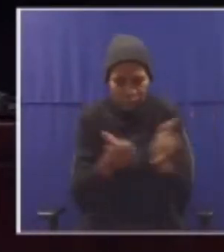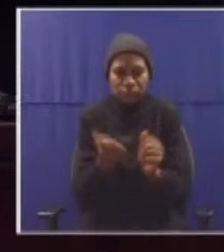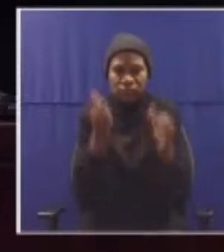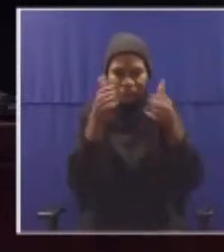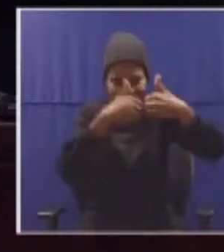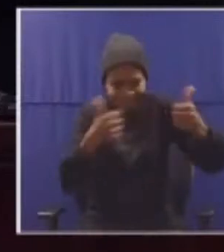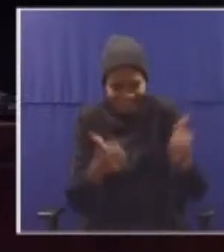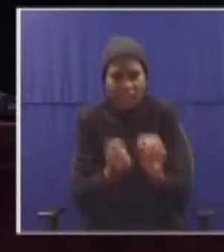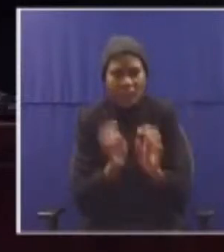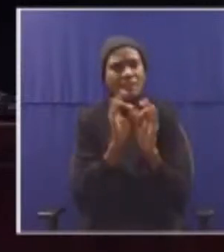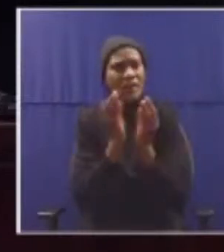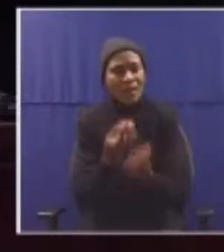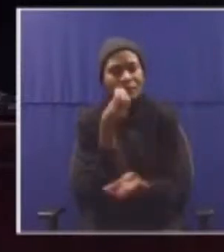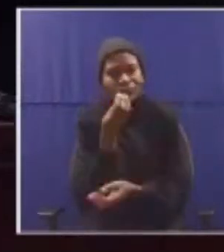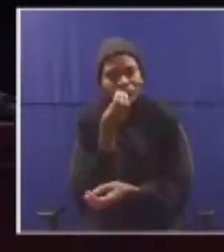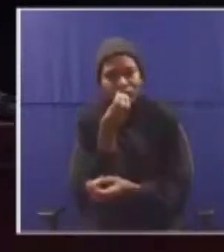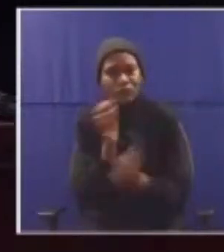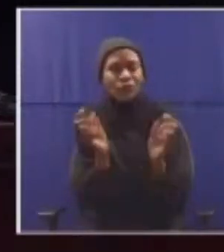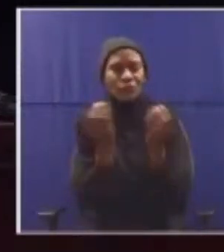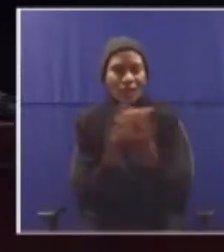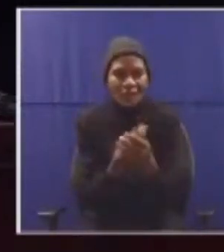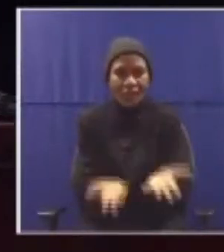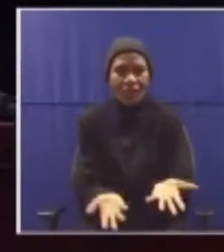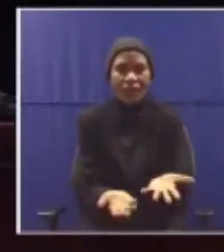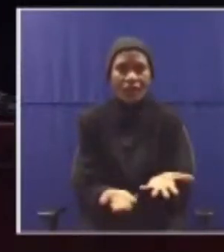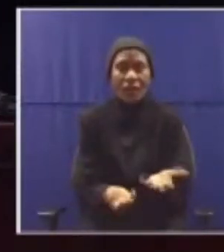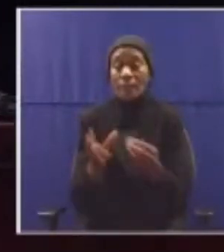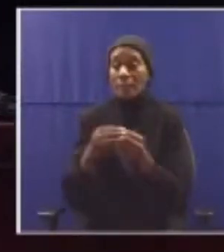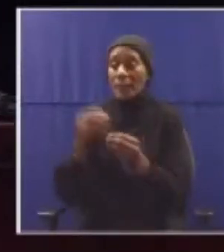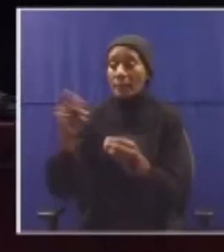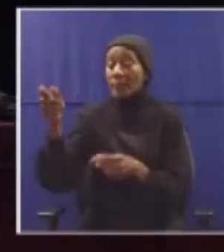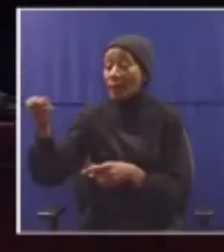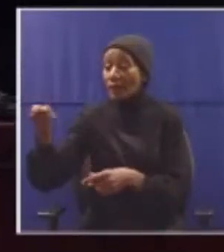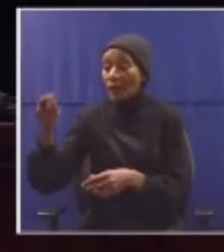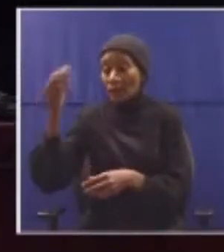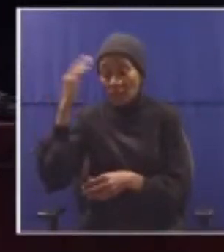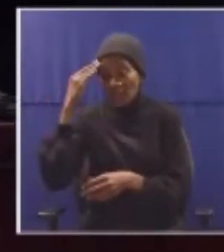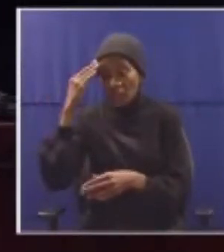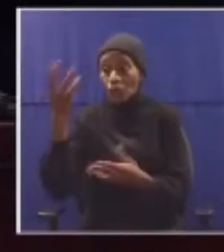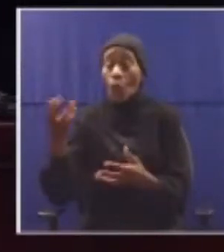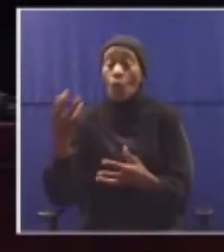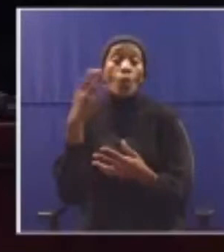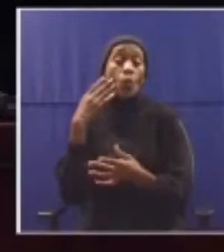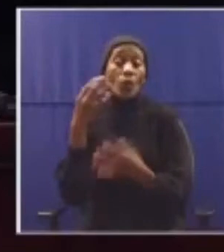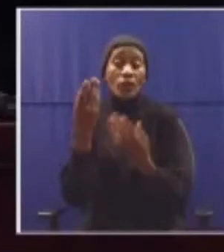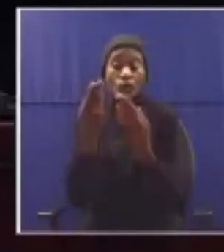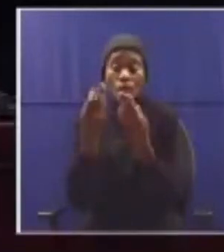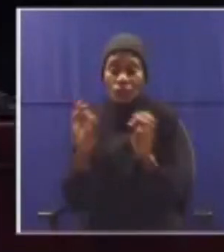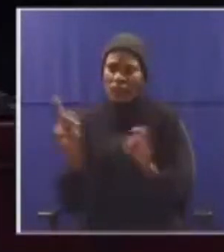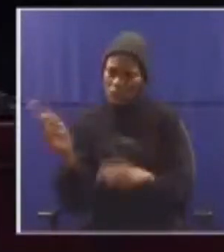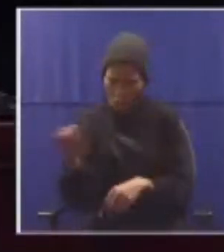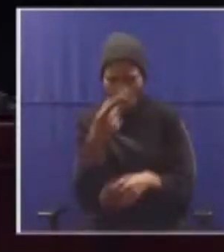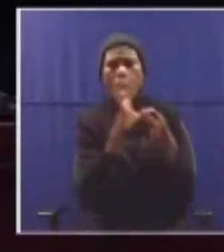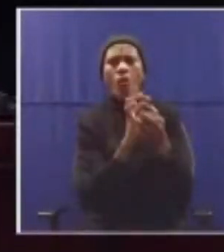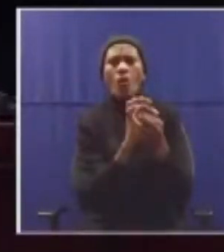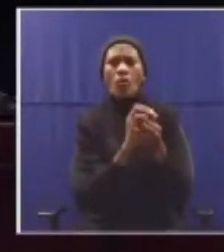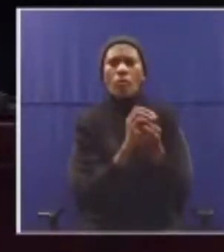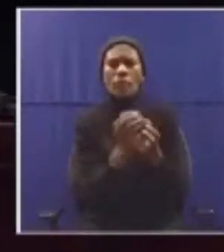Gungubele. I know you run a lot when you are free, but go home, have